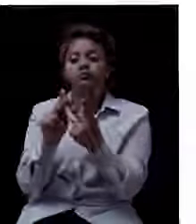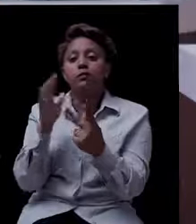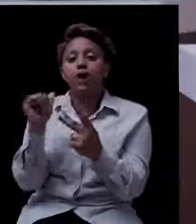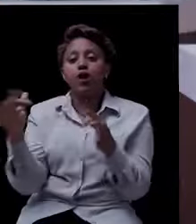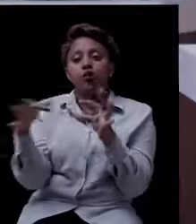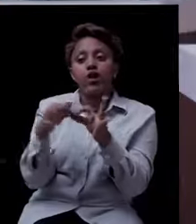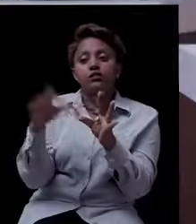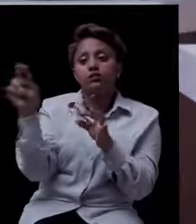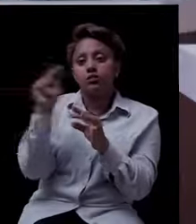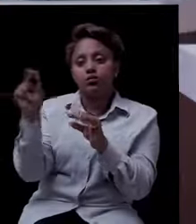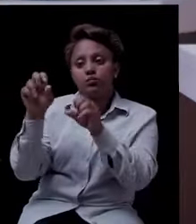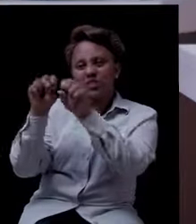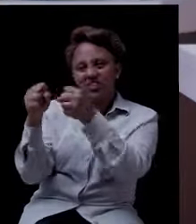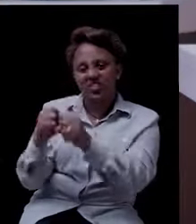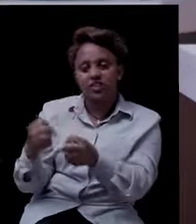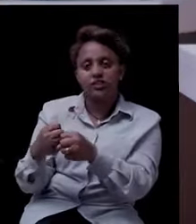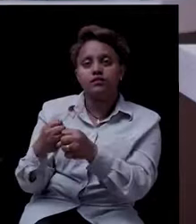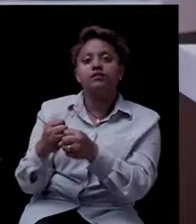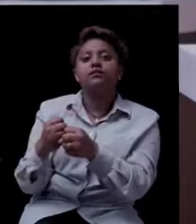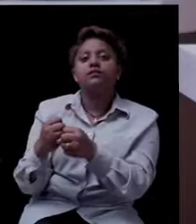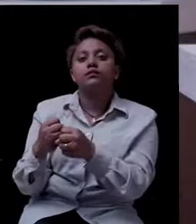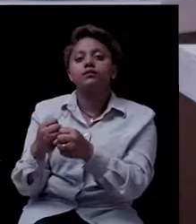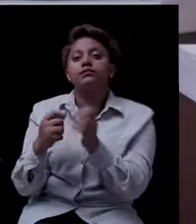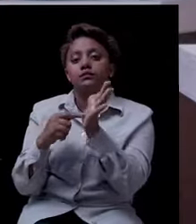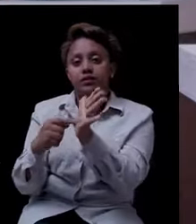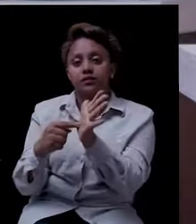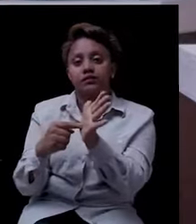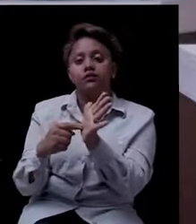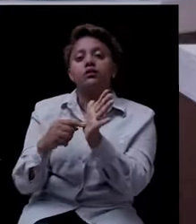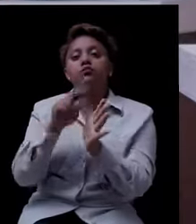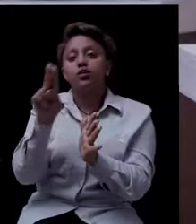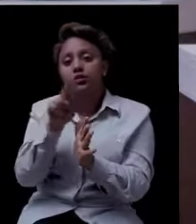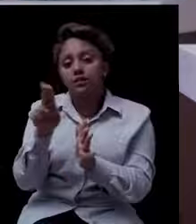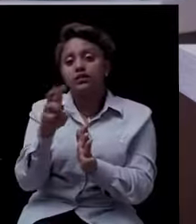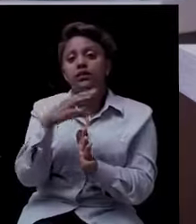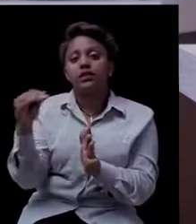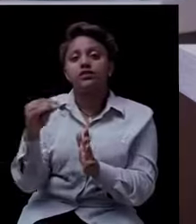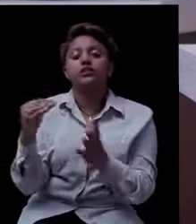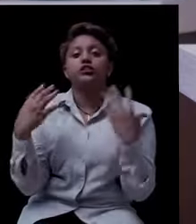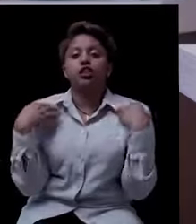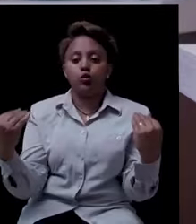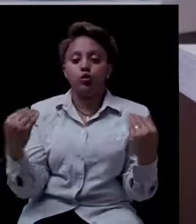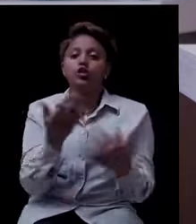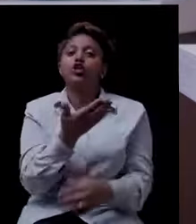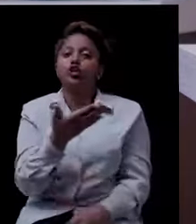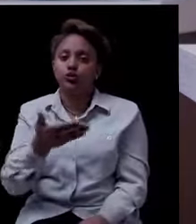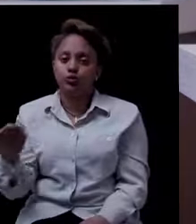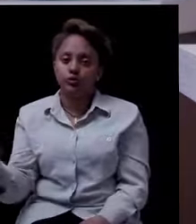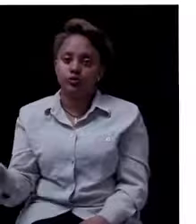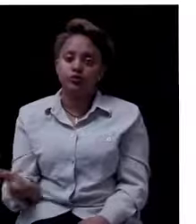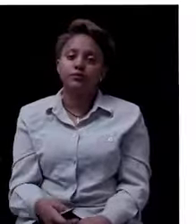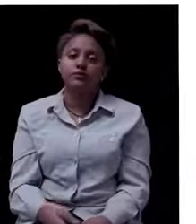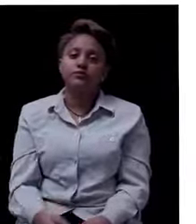This is achieved by conducting a network penetration test, which scans your network for vulnerabilities and security